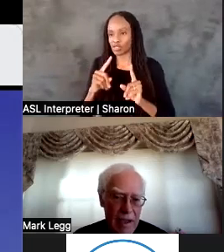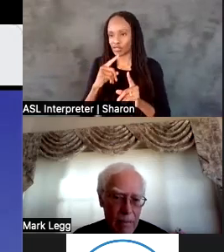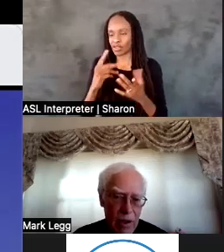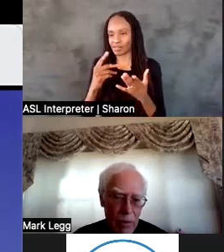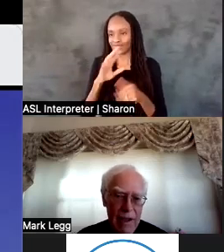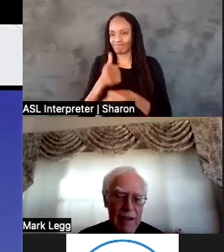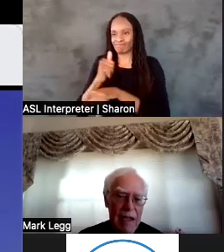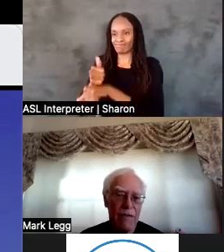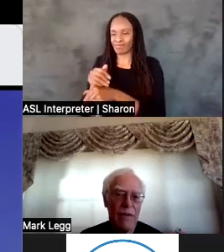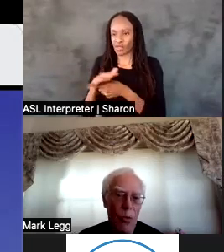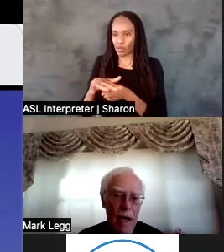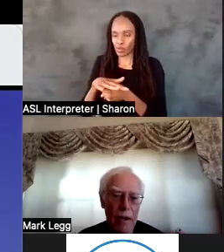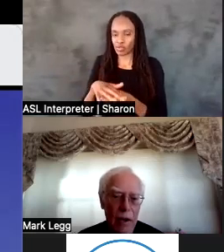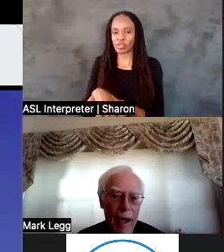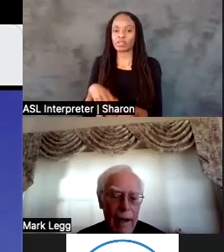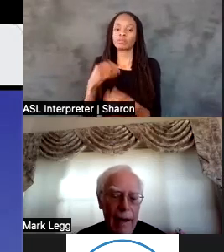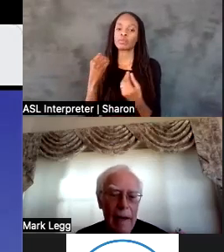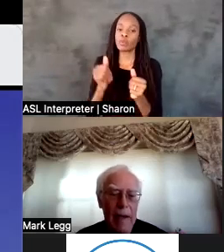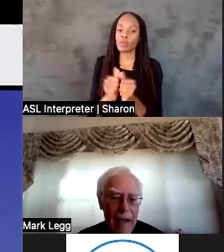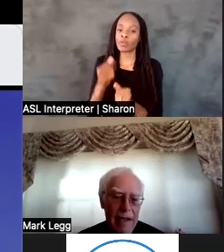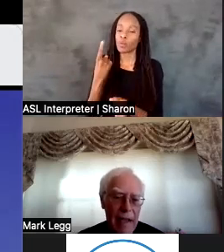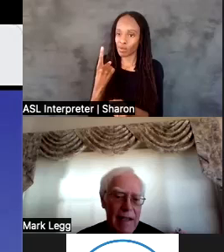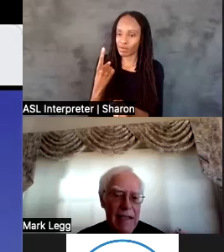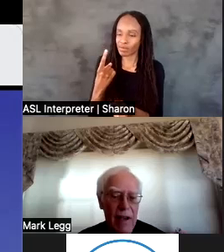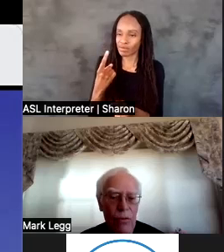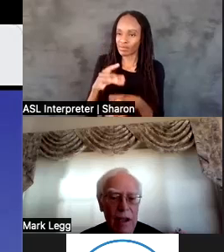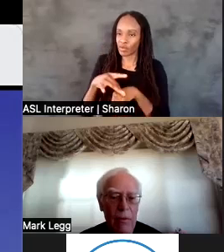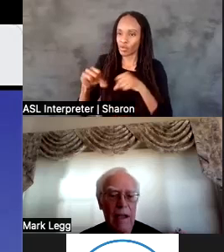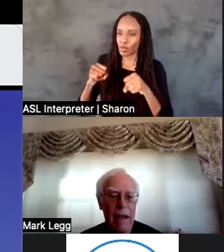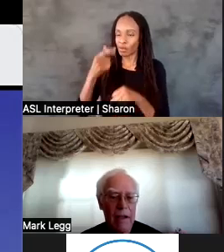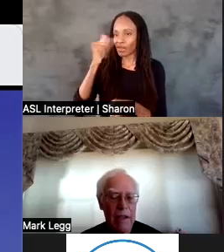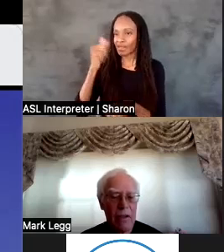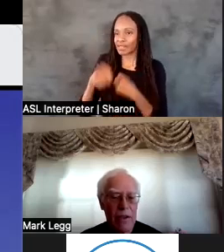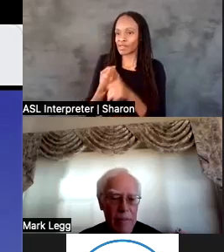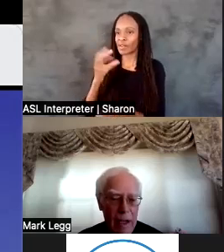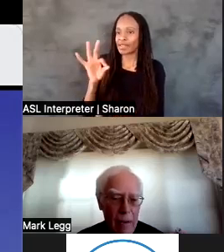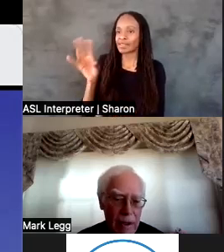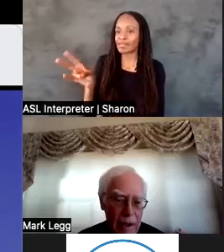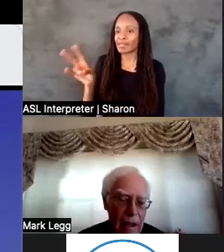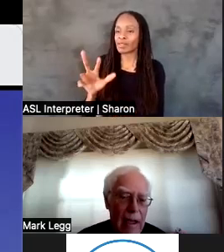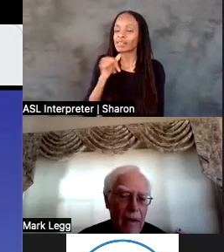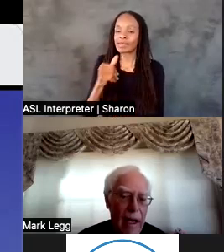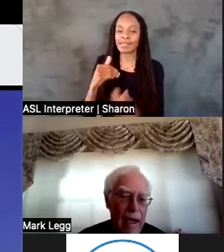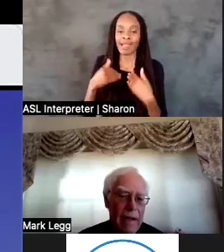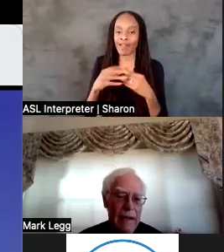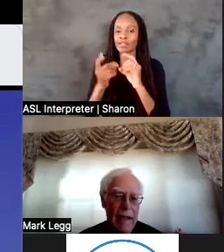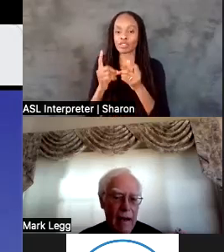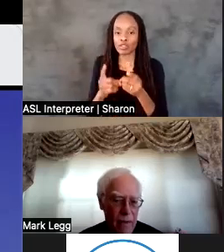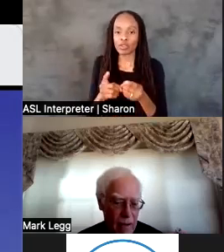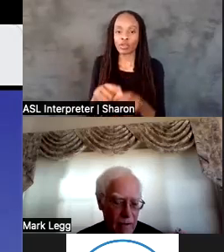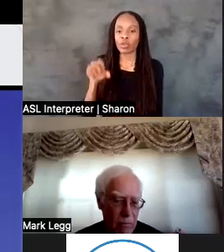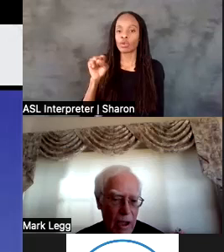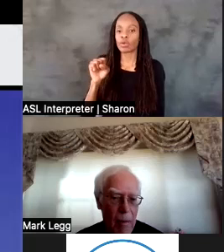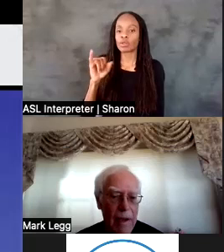for this December 26, 1951 earthquake, because in 1973 we didn't have the digital seismograms and they didn't